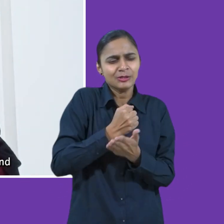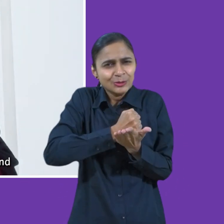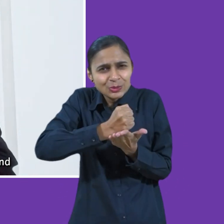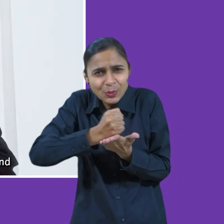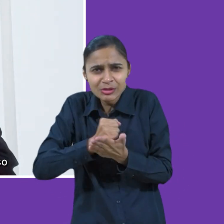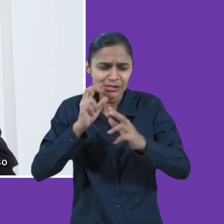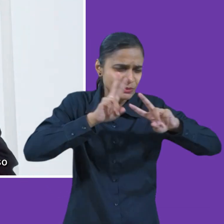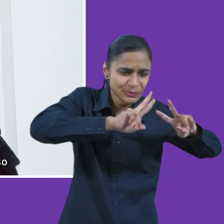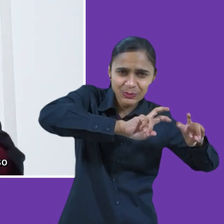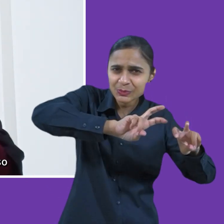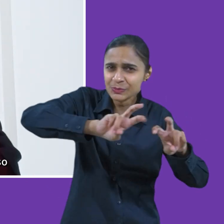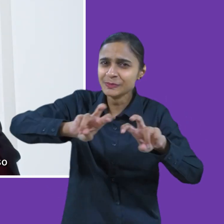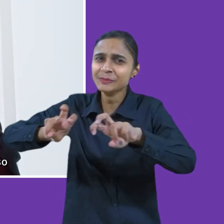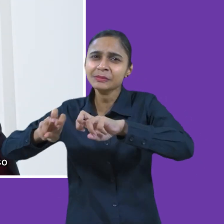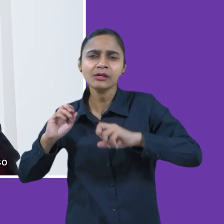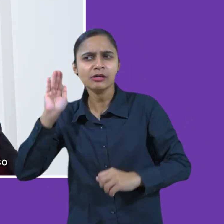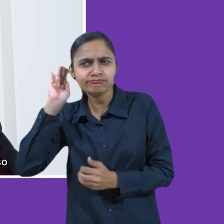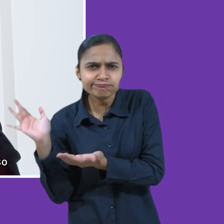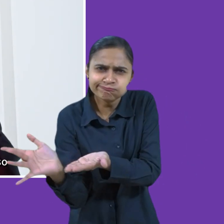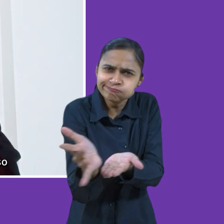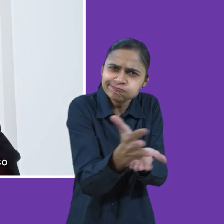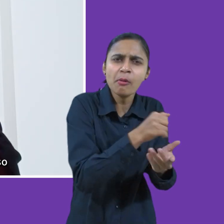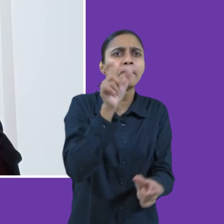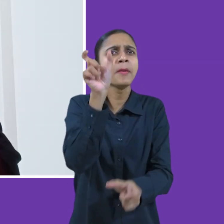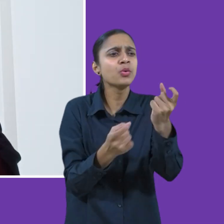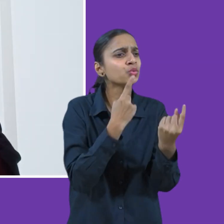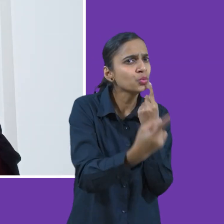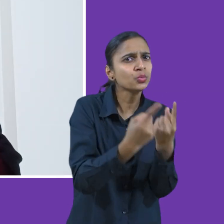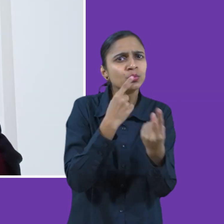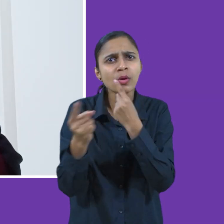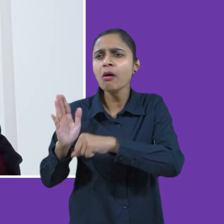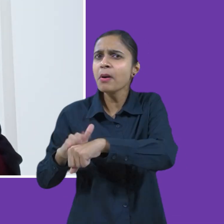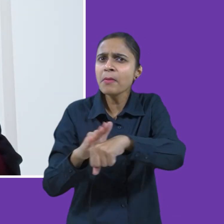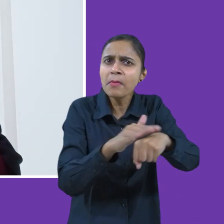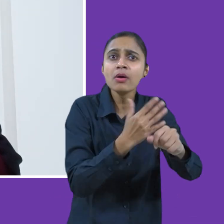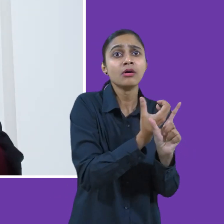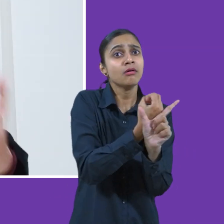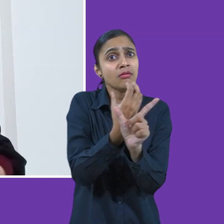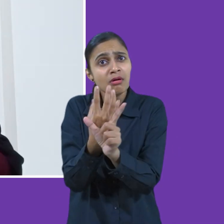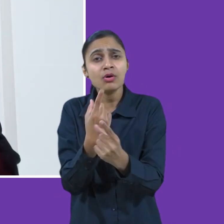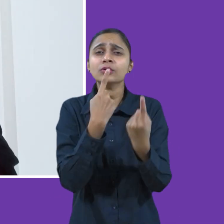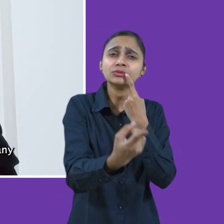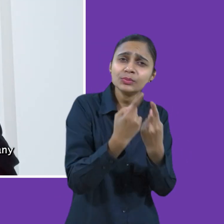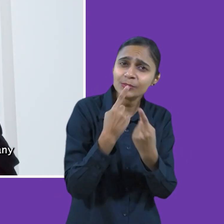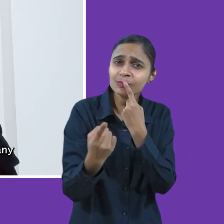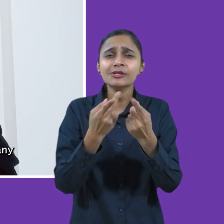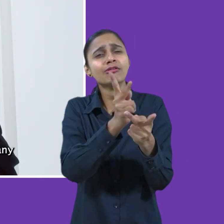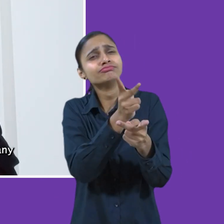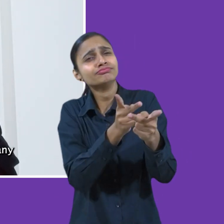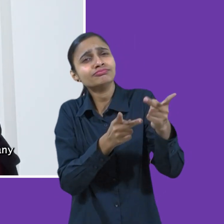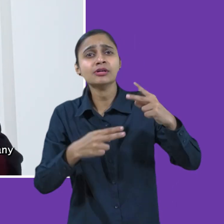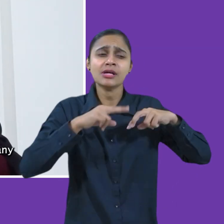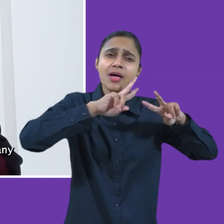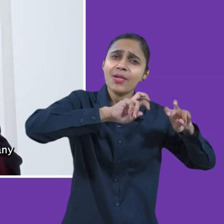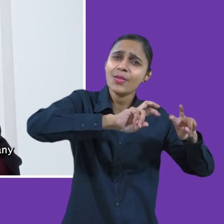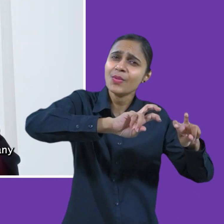homework from my end based on my personal experiences, and also out of the experiences which I gathered from interacting